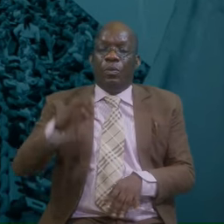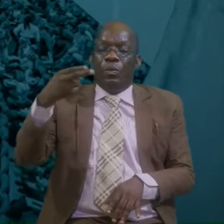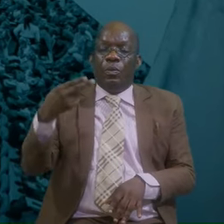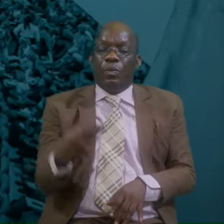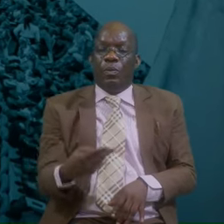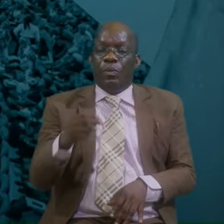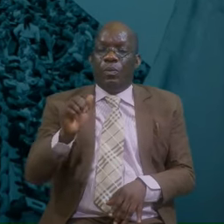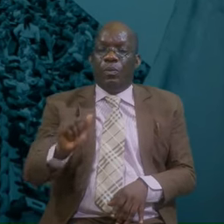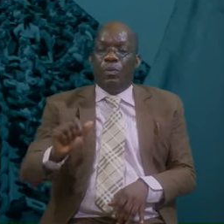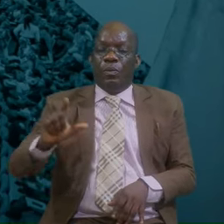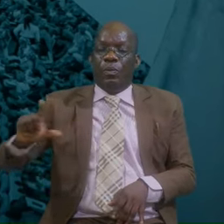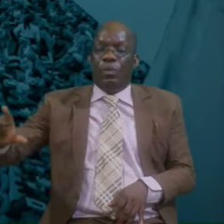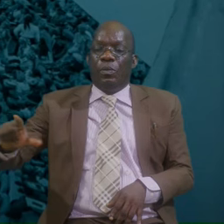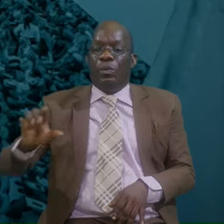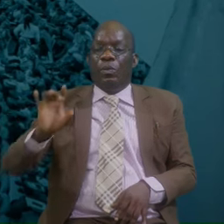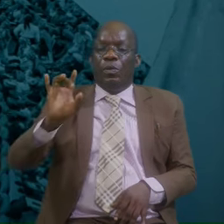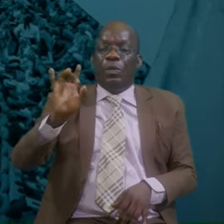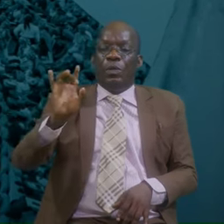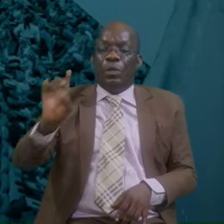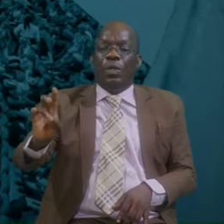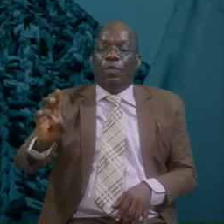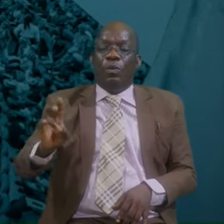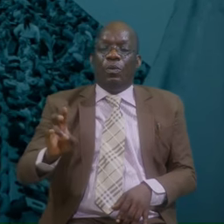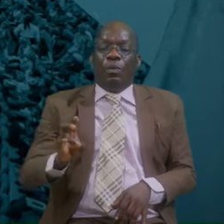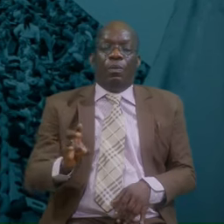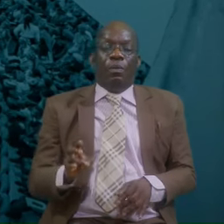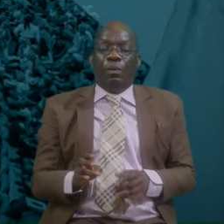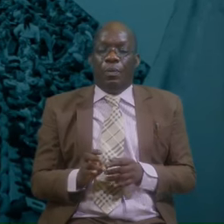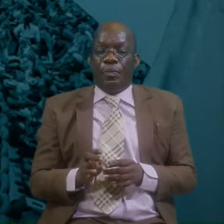Hall 7. Please take note of that.